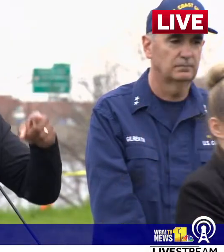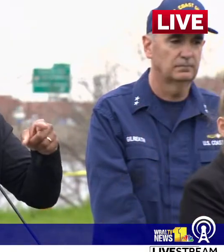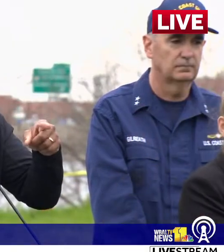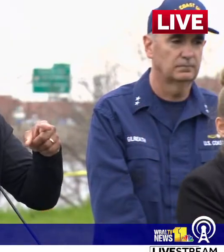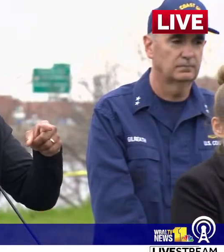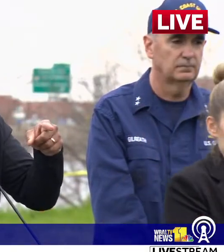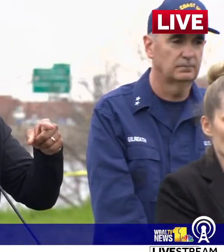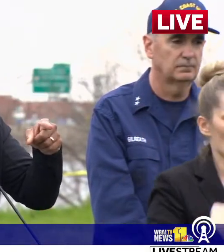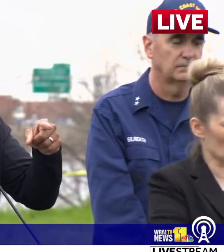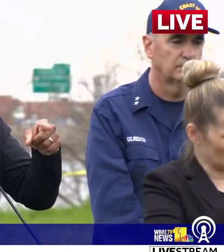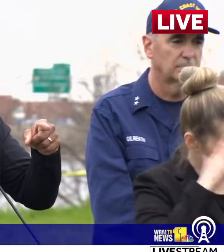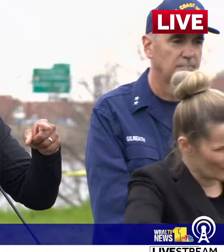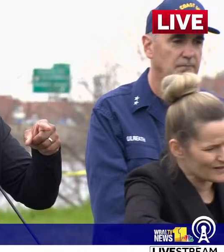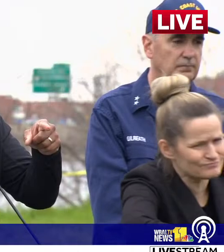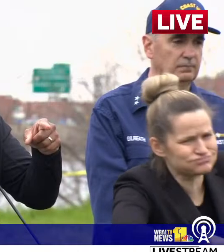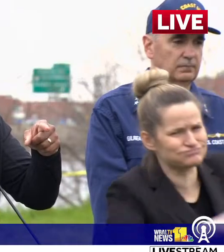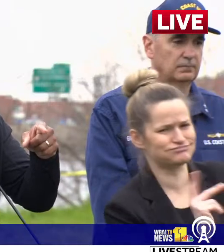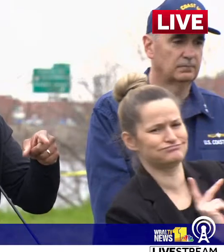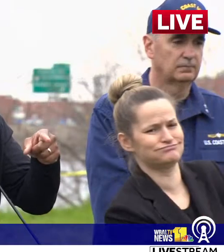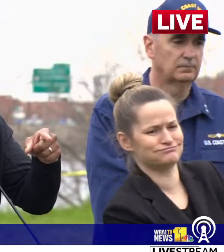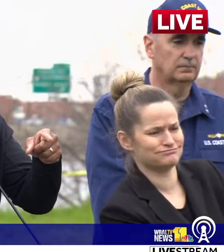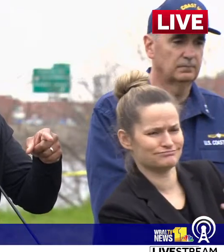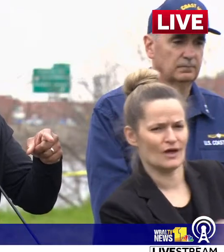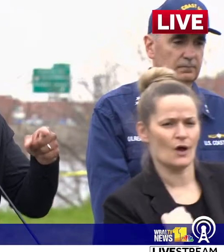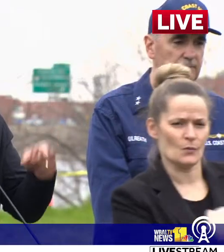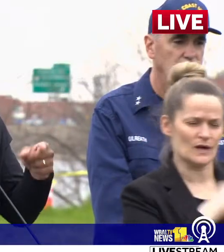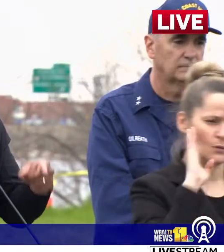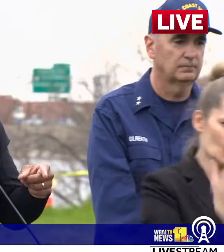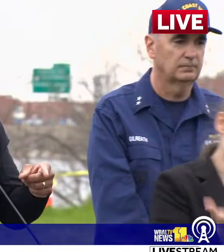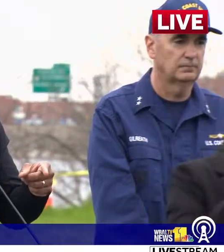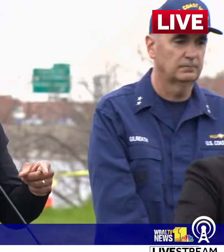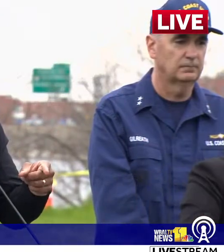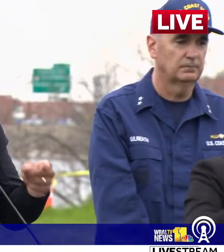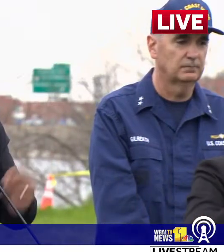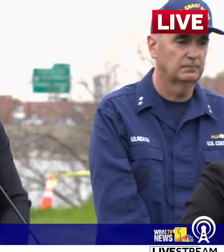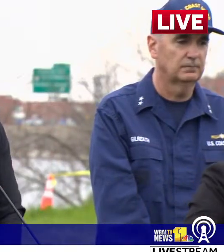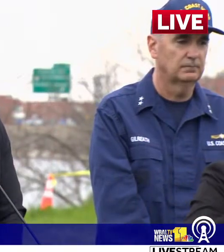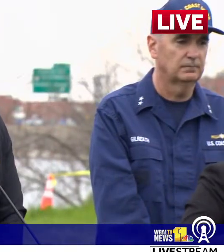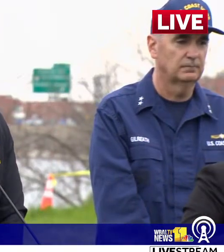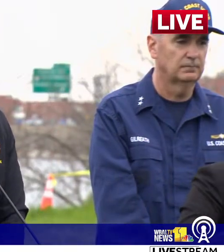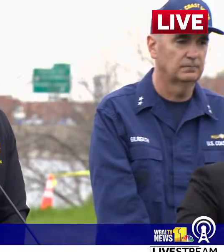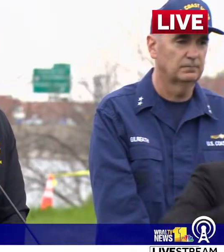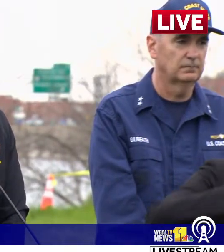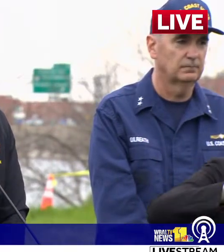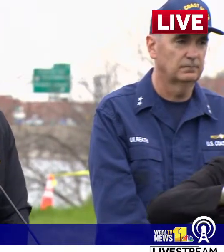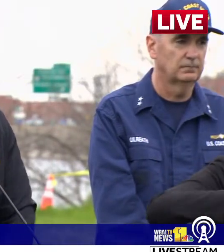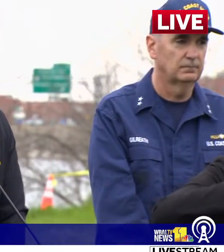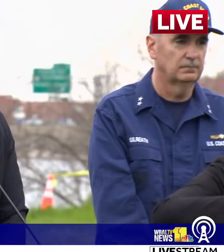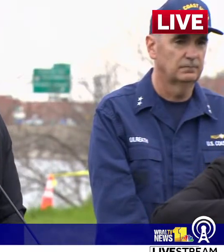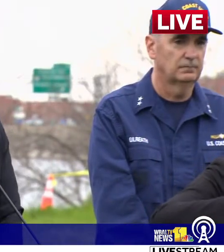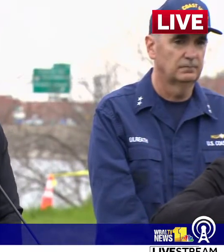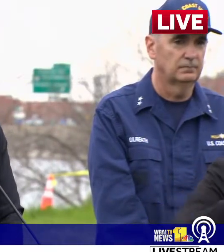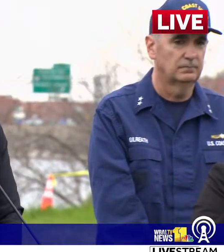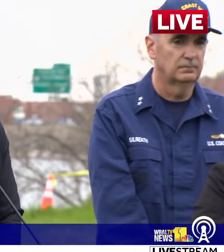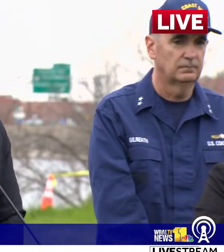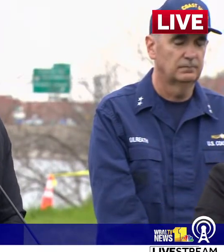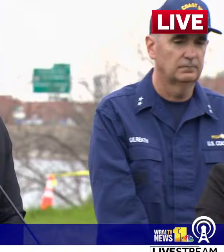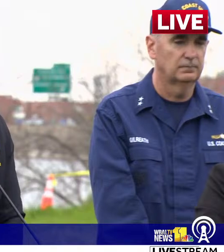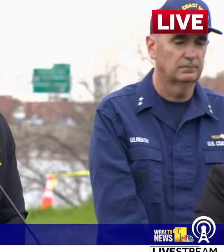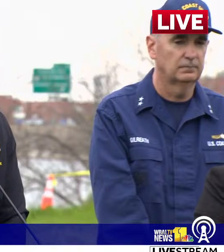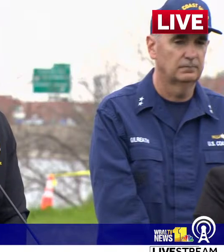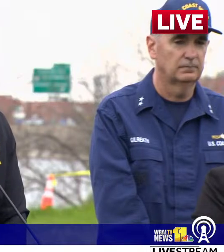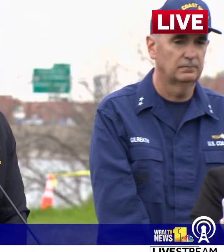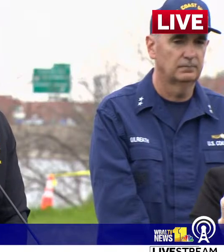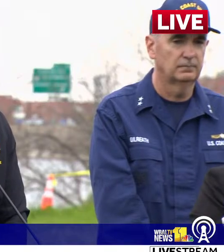Baltimore reopened. We are going to get the Francis Scott Key Bridge reopened. But we also know that we're going to need people to be able to work together and